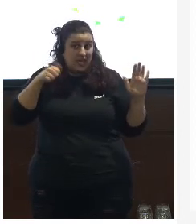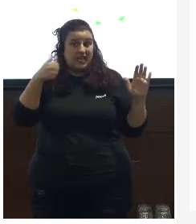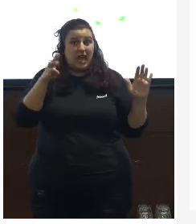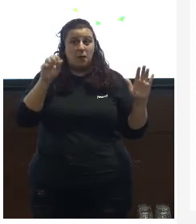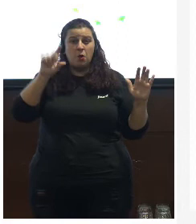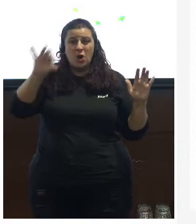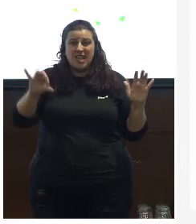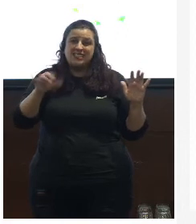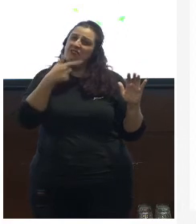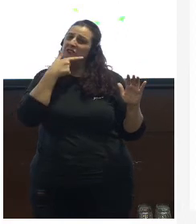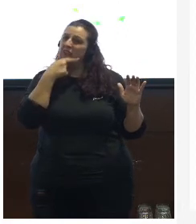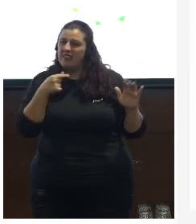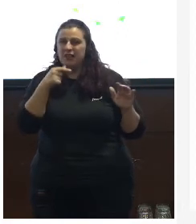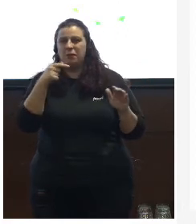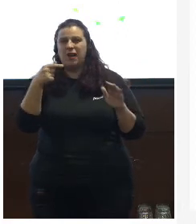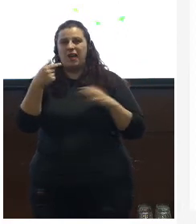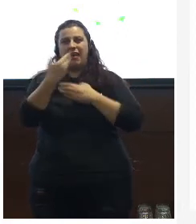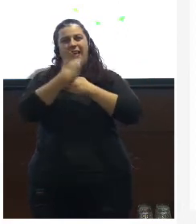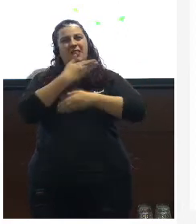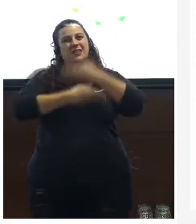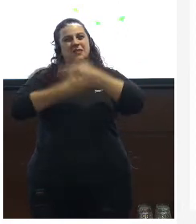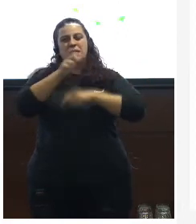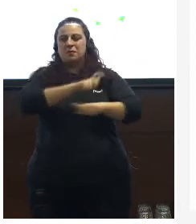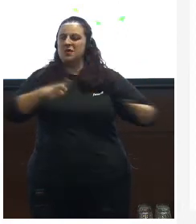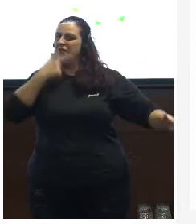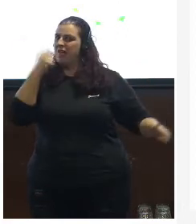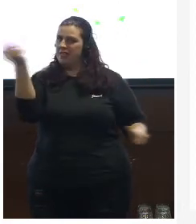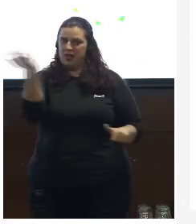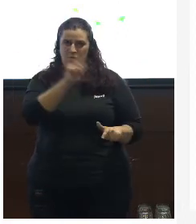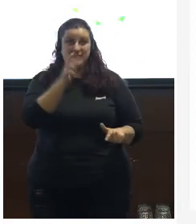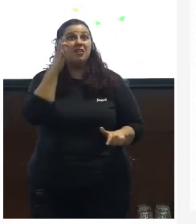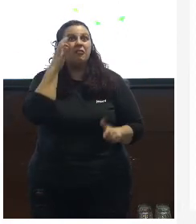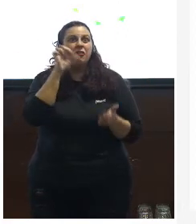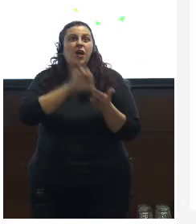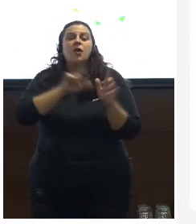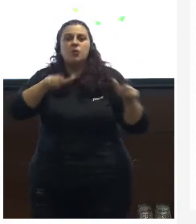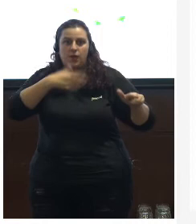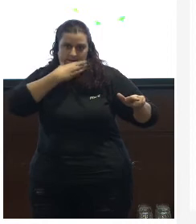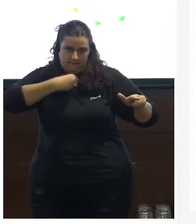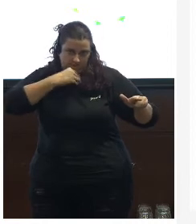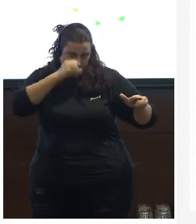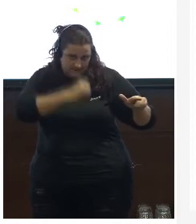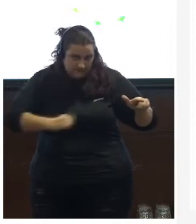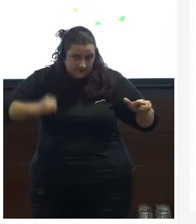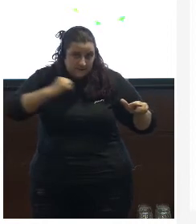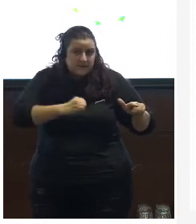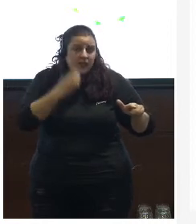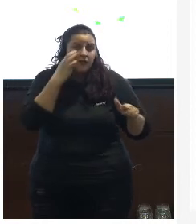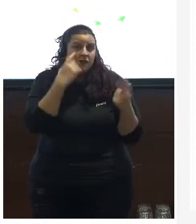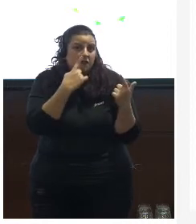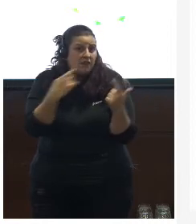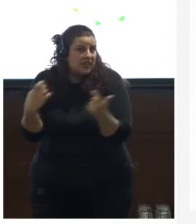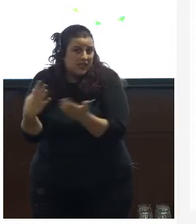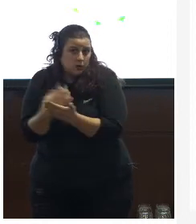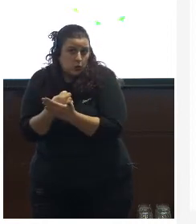beautiful city, but it lacks everything, even for normal tourists, you can only imagine for people with disabilities. So there are no